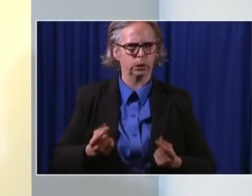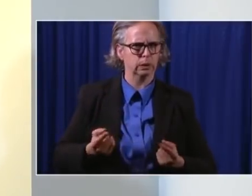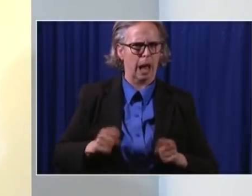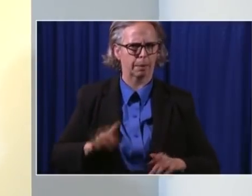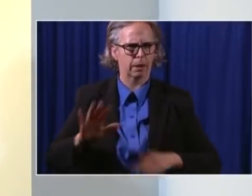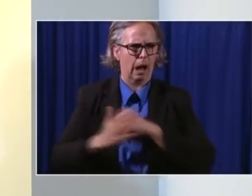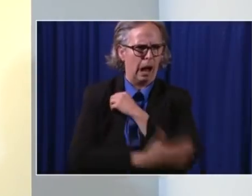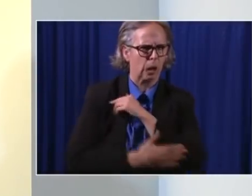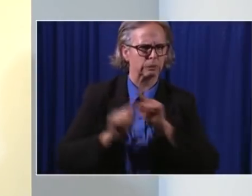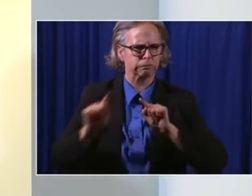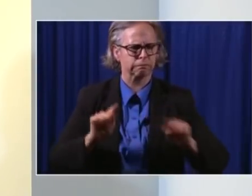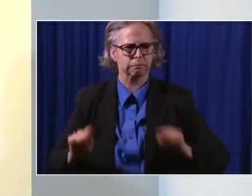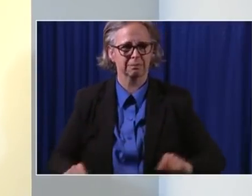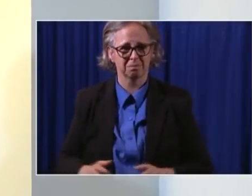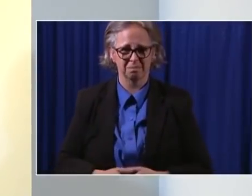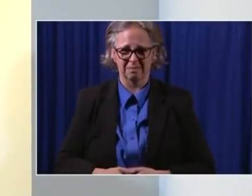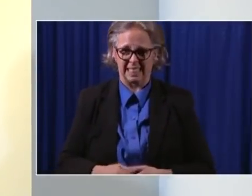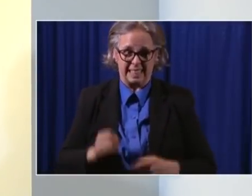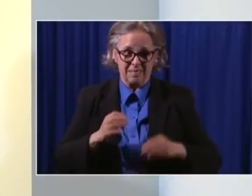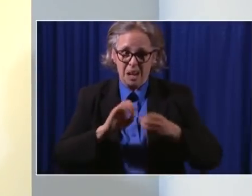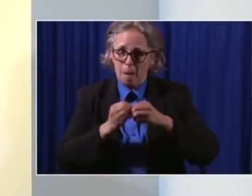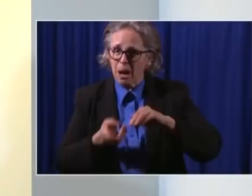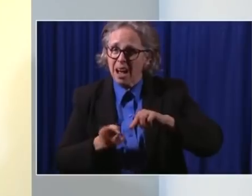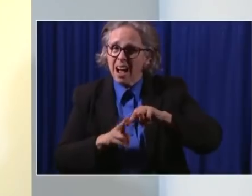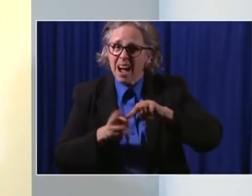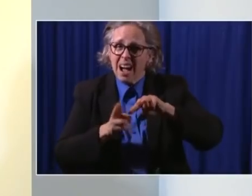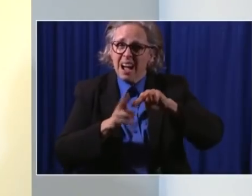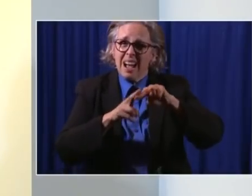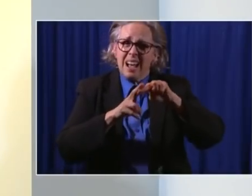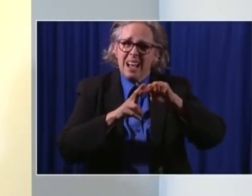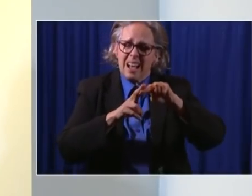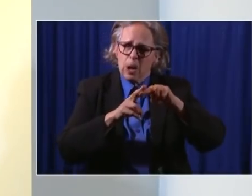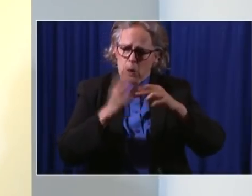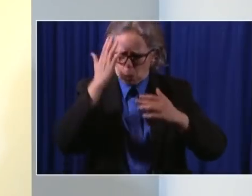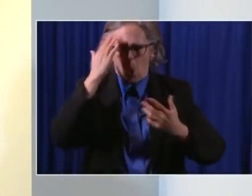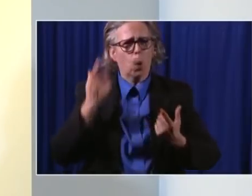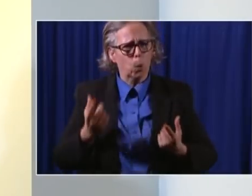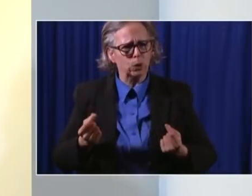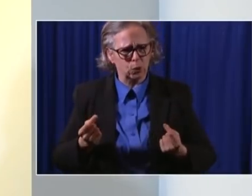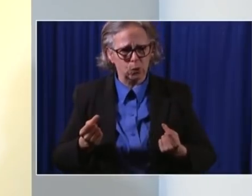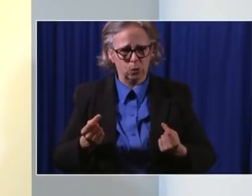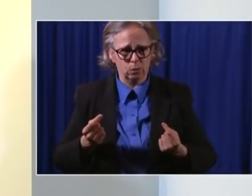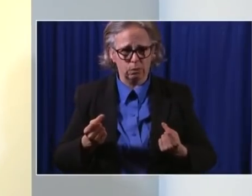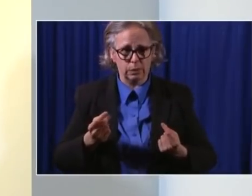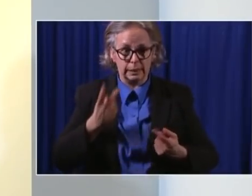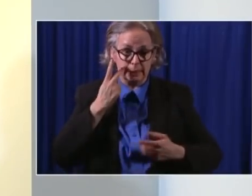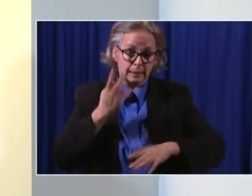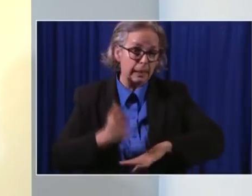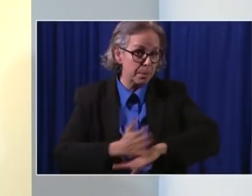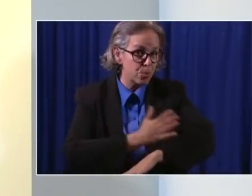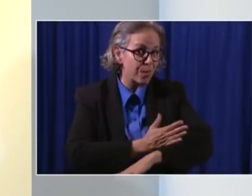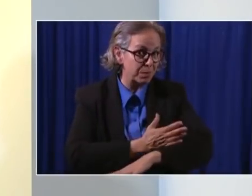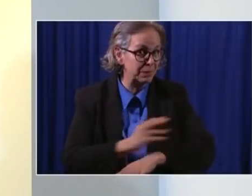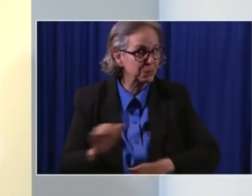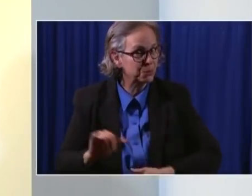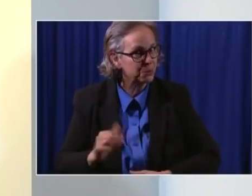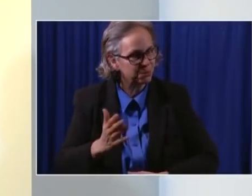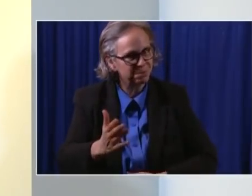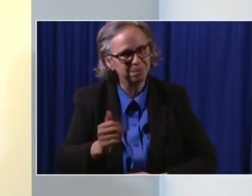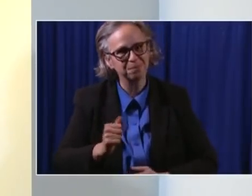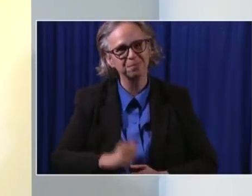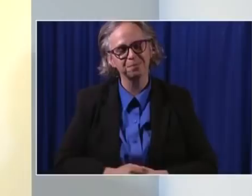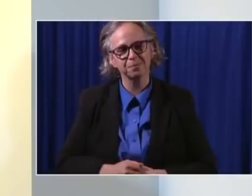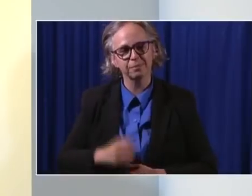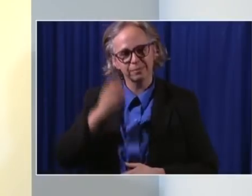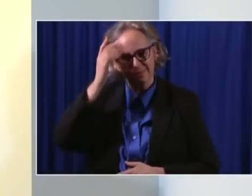and also hopefully, if we do things right, trending in the right direction. Today I want to just spend a few moments on talking